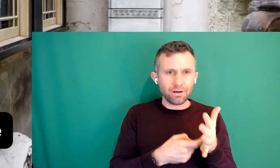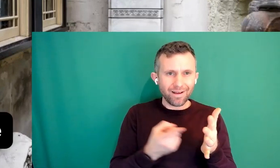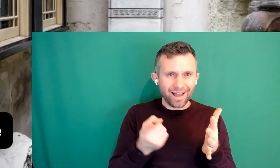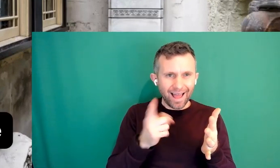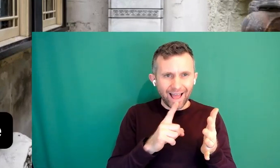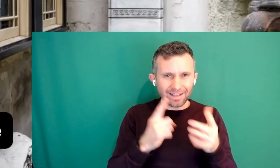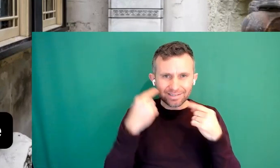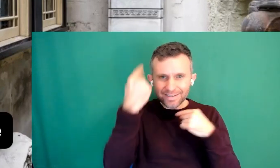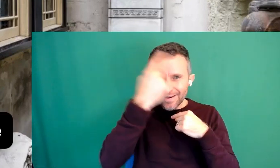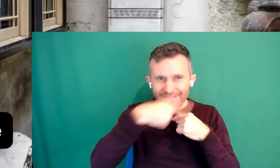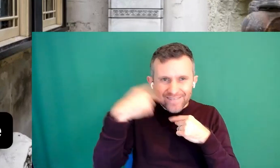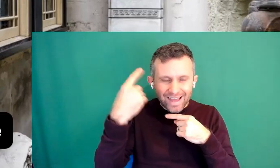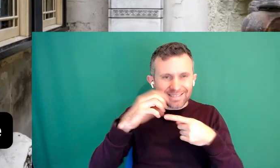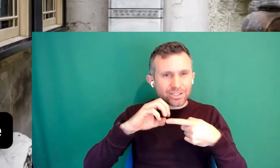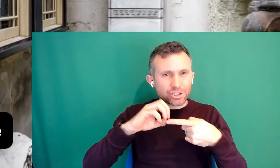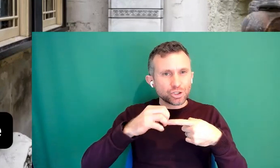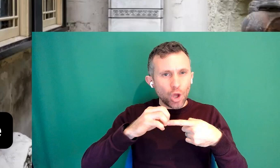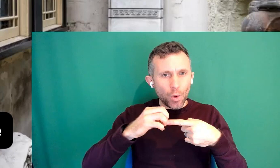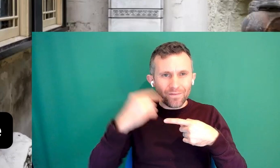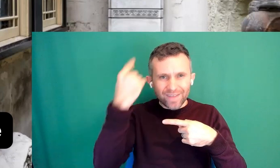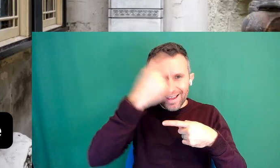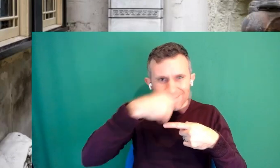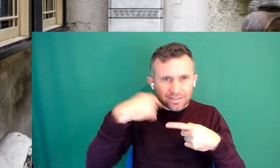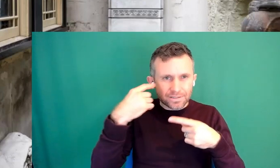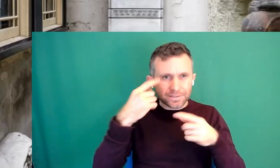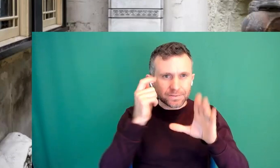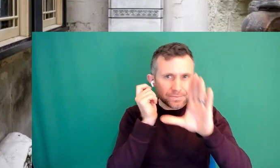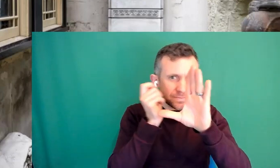to be too over the top and derivative.